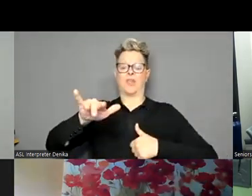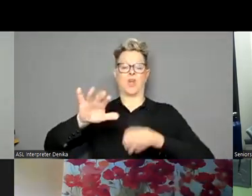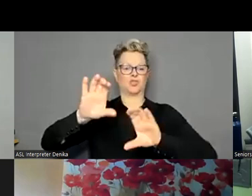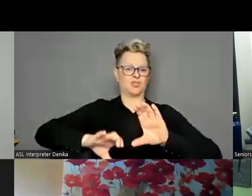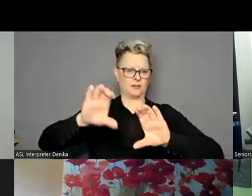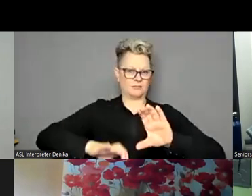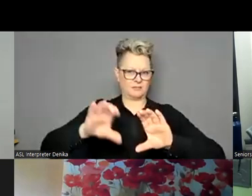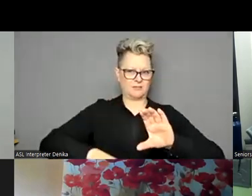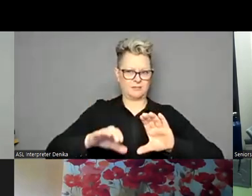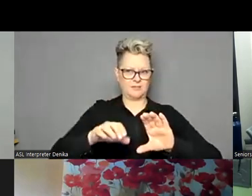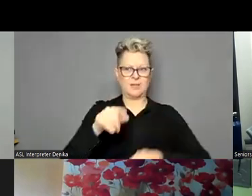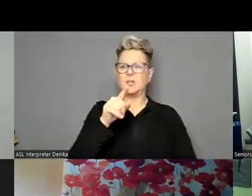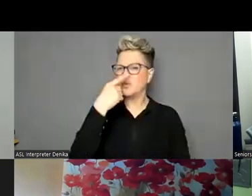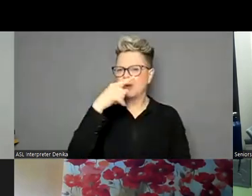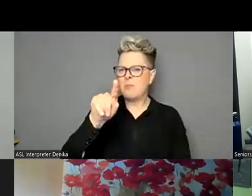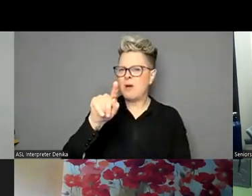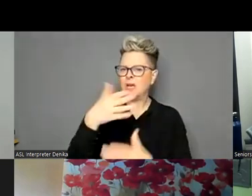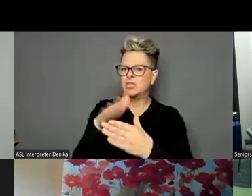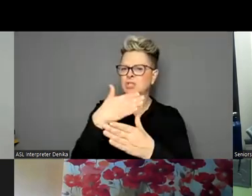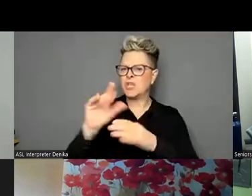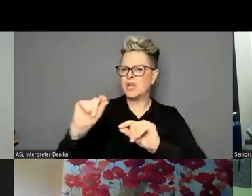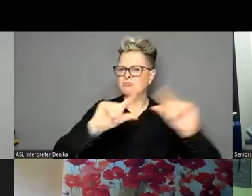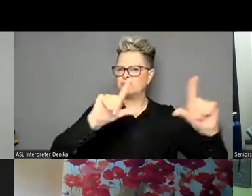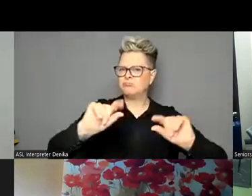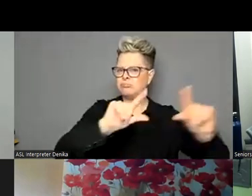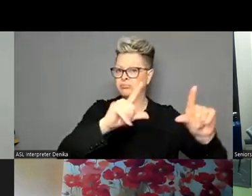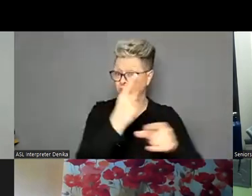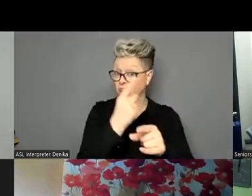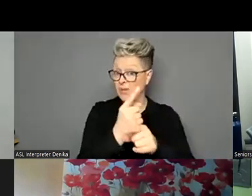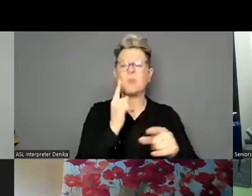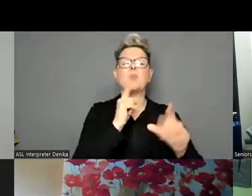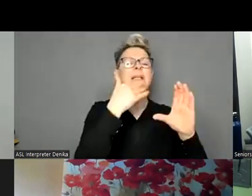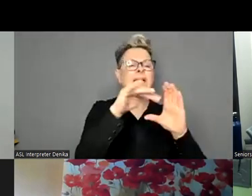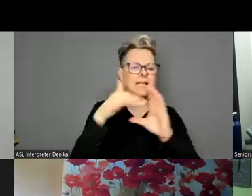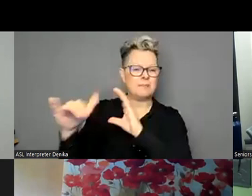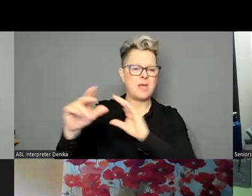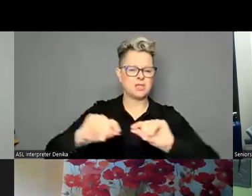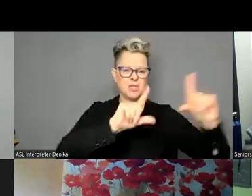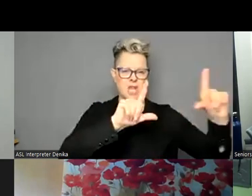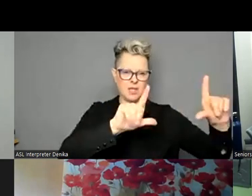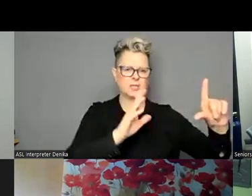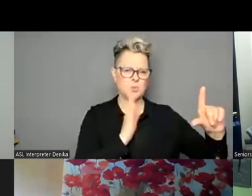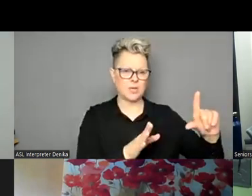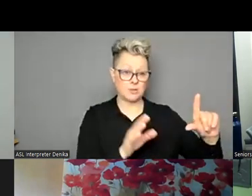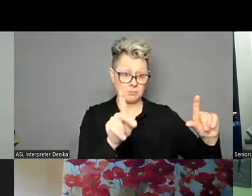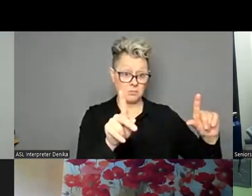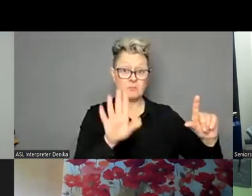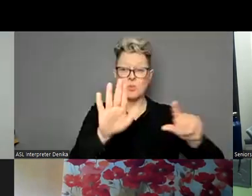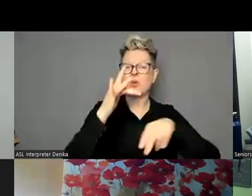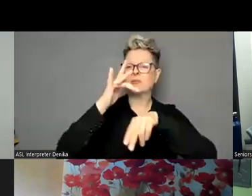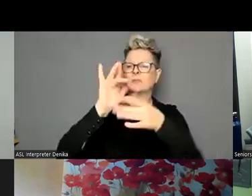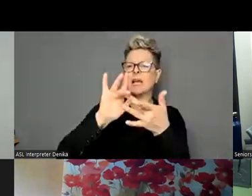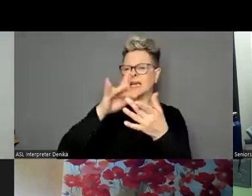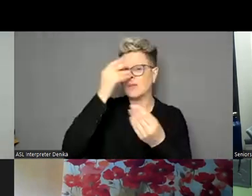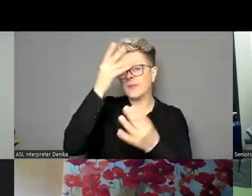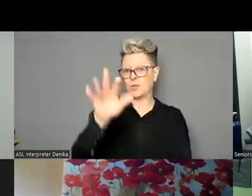share these slides with everyone. If you are, then we'll send that out to people. Yeah, that's fine. And your contact information is in